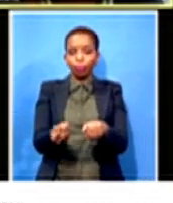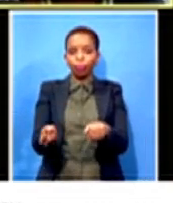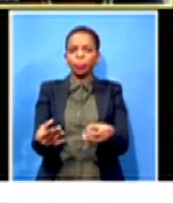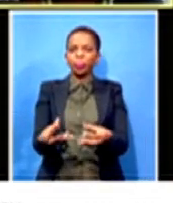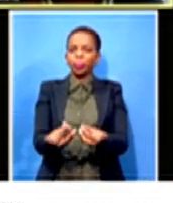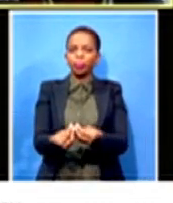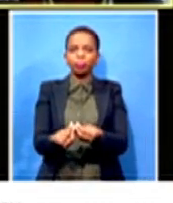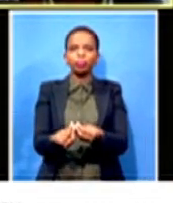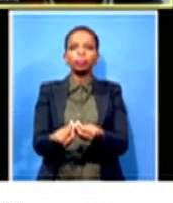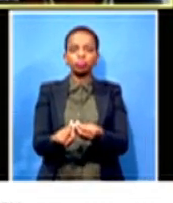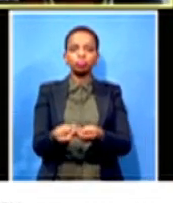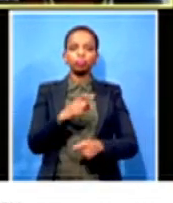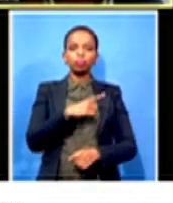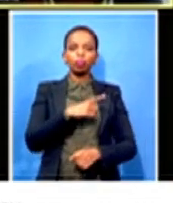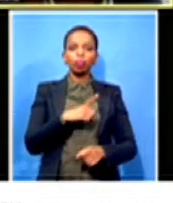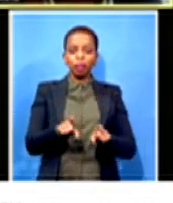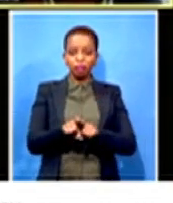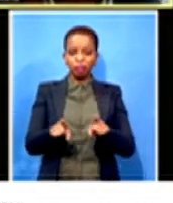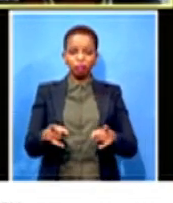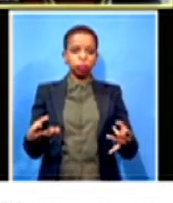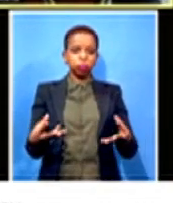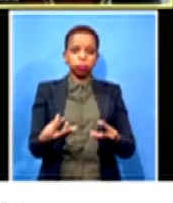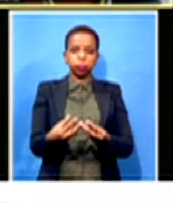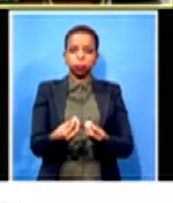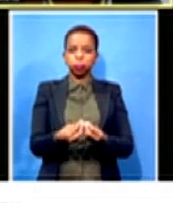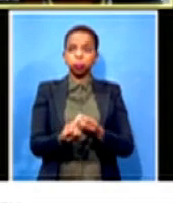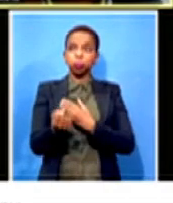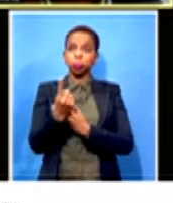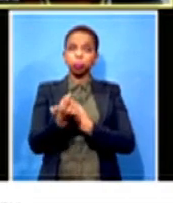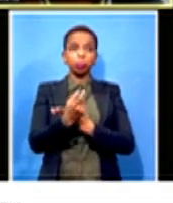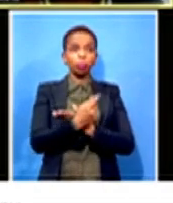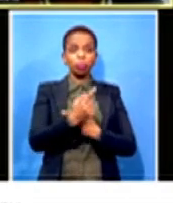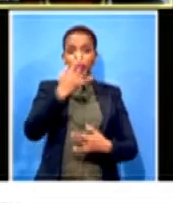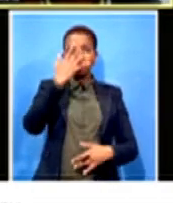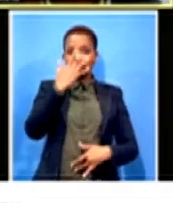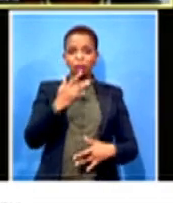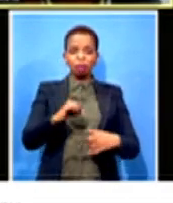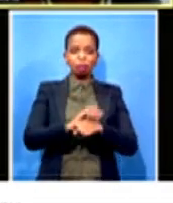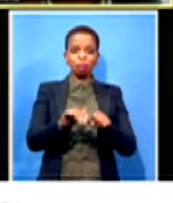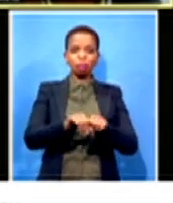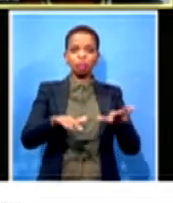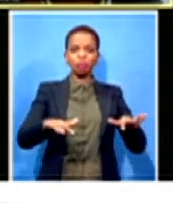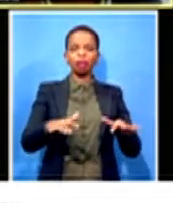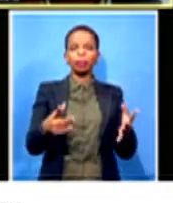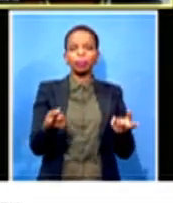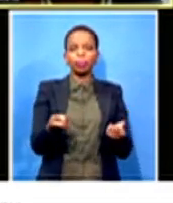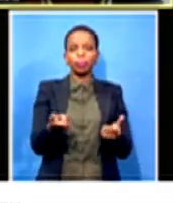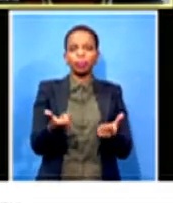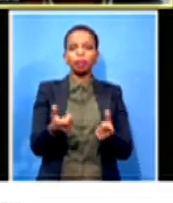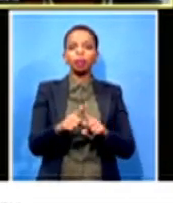minority of the cases. If we look at the burden of disease, if children get COVID-19, the disease is